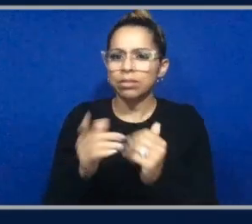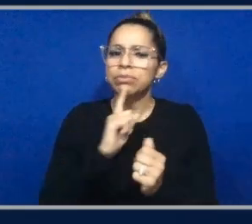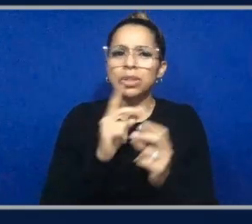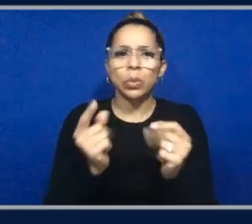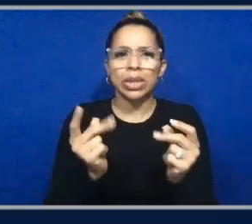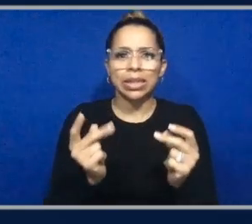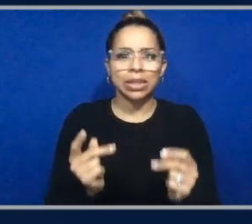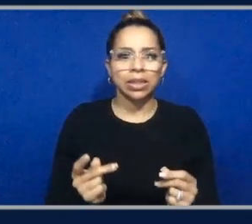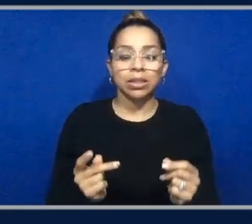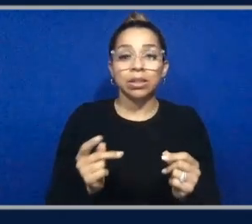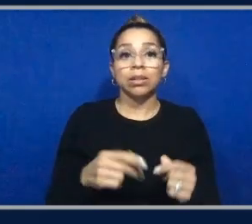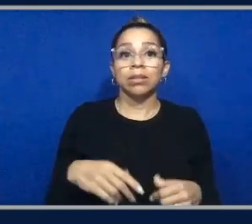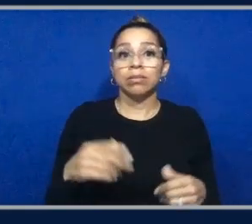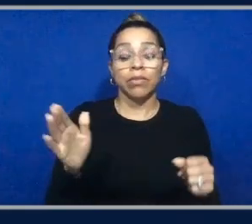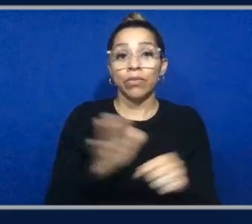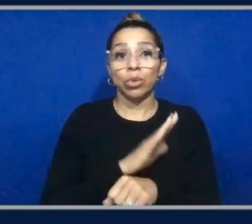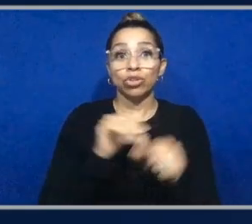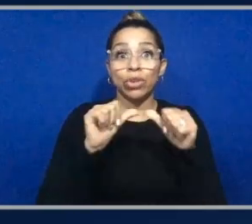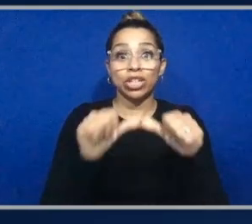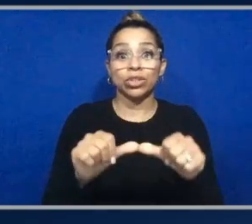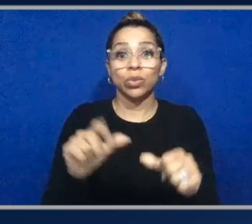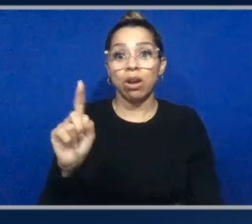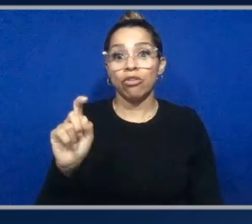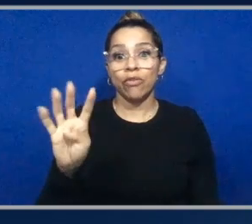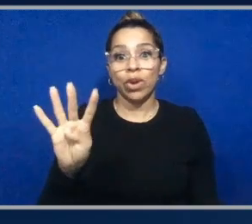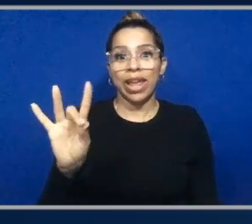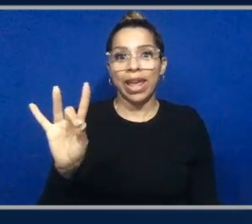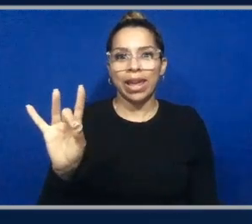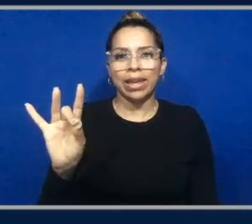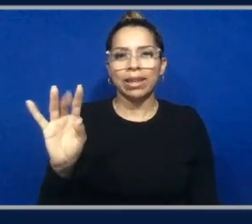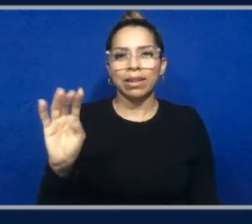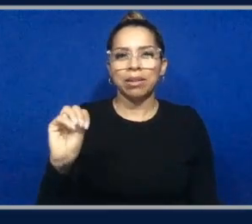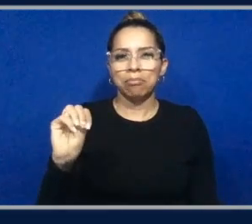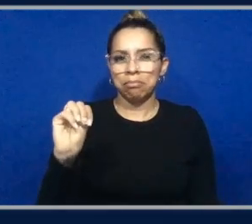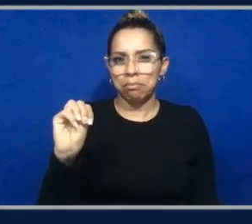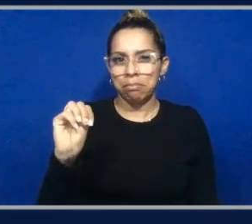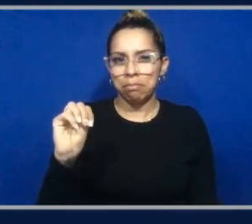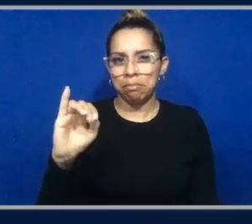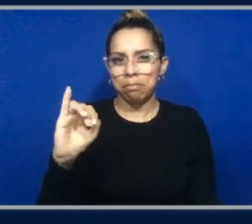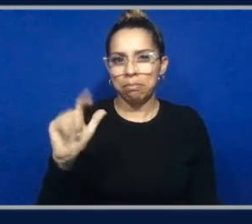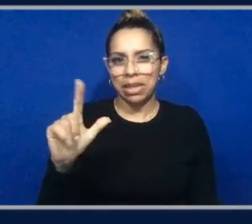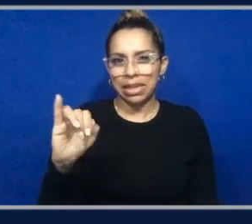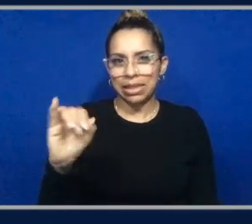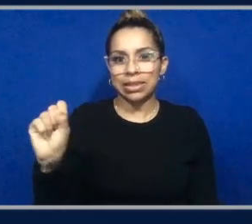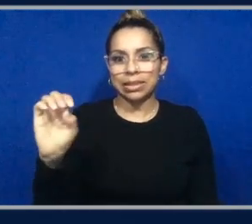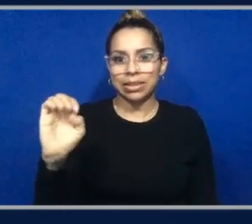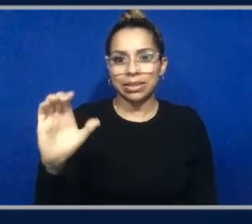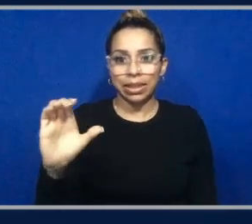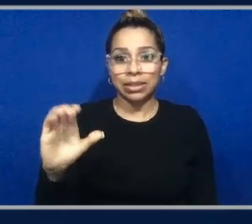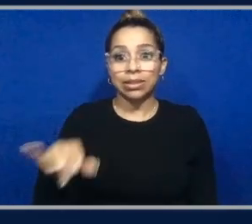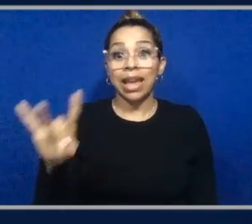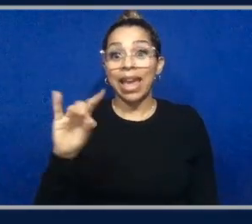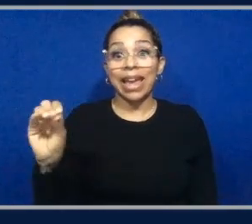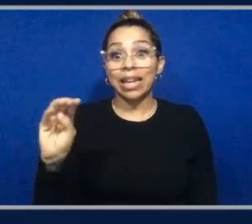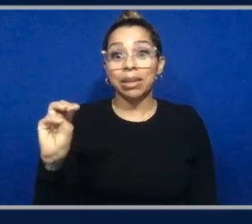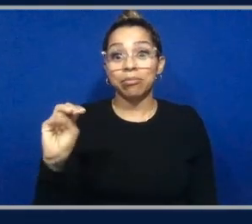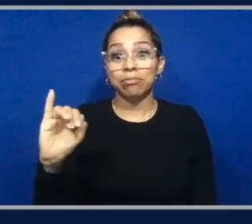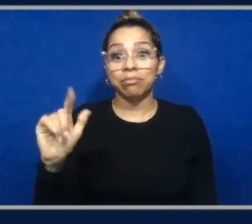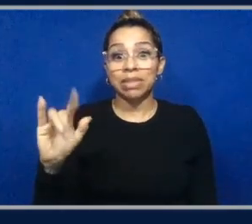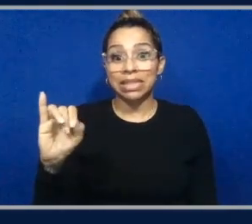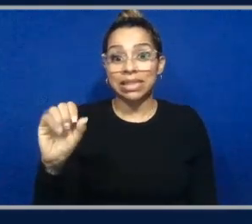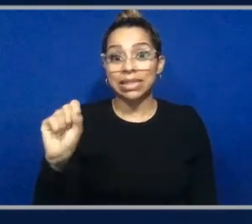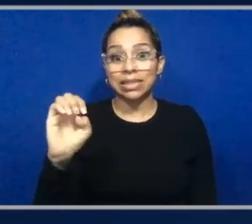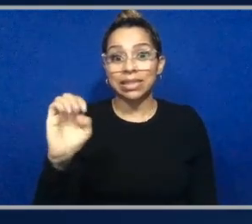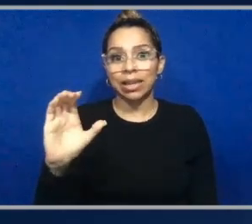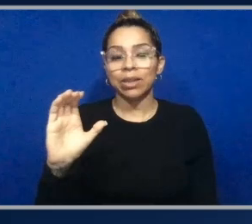was 148 milliseconds, and 80 milliseconds was our init duration. Crazy. And this is a 128 megabyte Lambda function. It's using a fraction of a vCPU